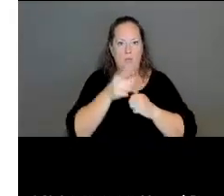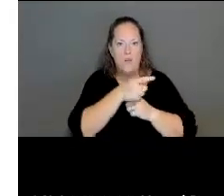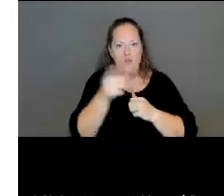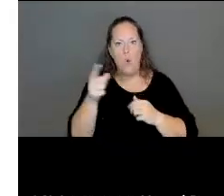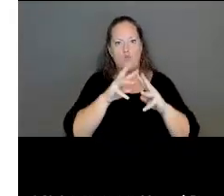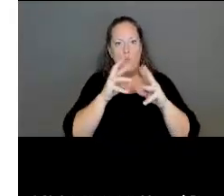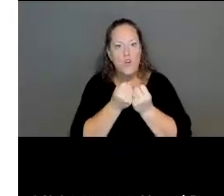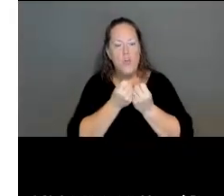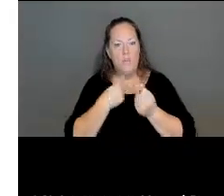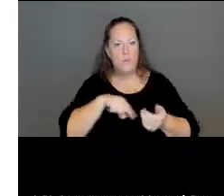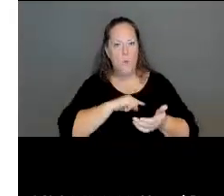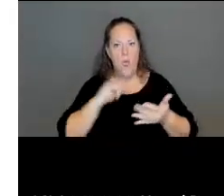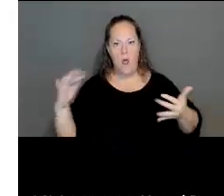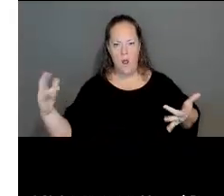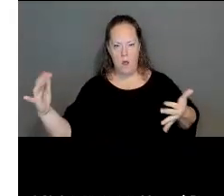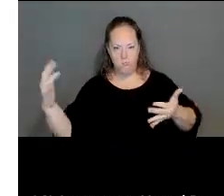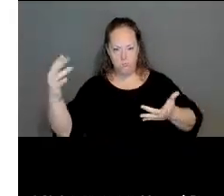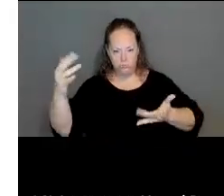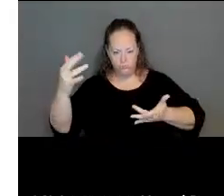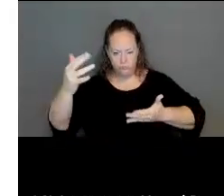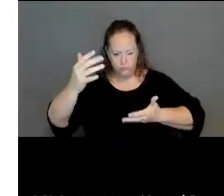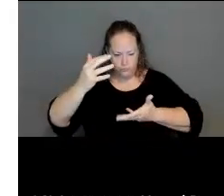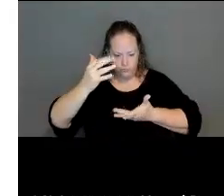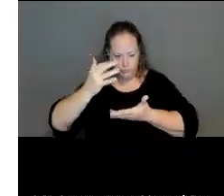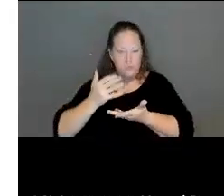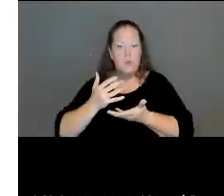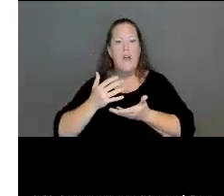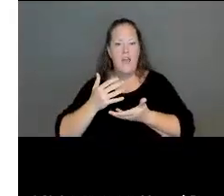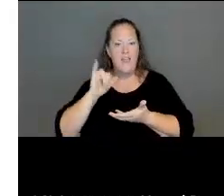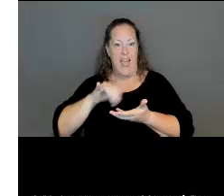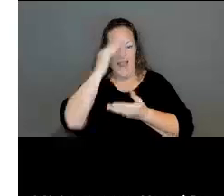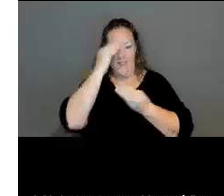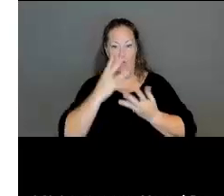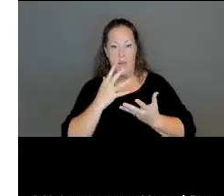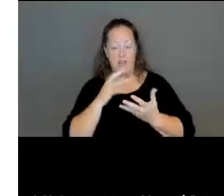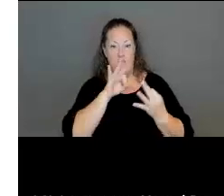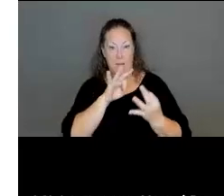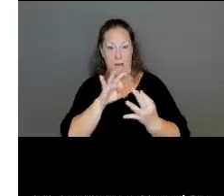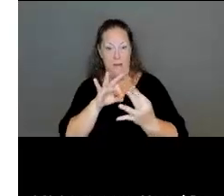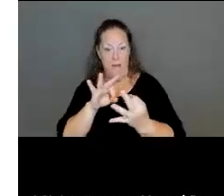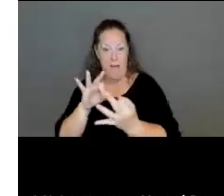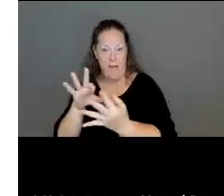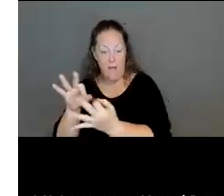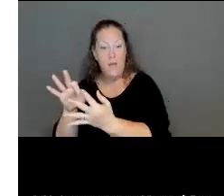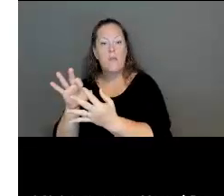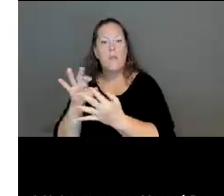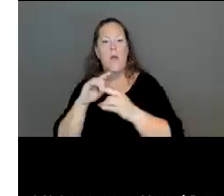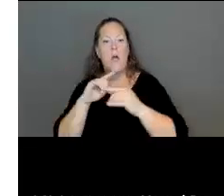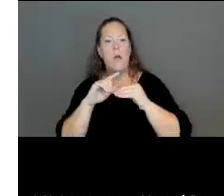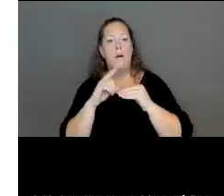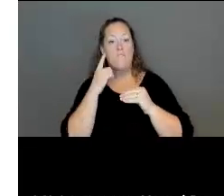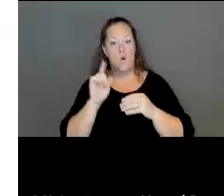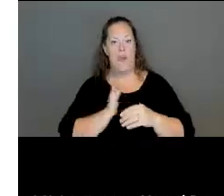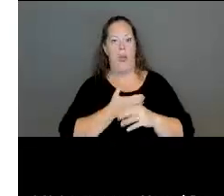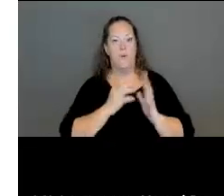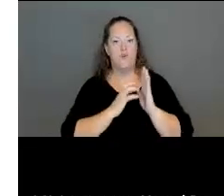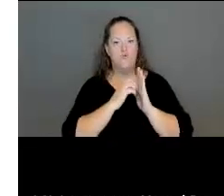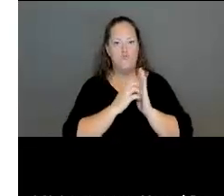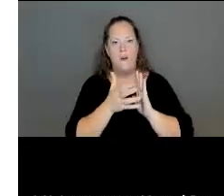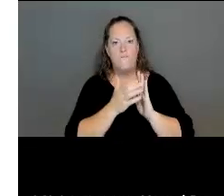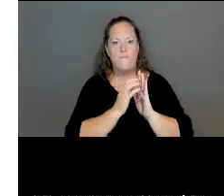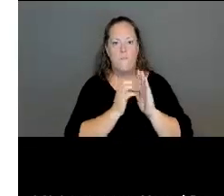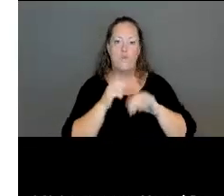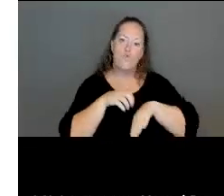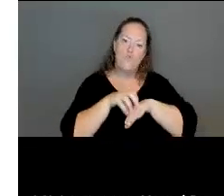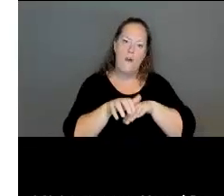our informal conversations, we also gathered feedback on our draft resources. So